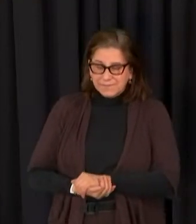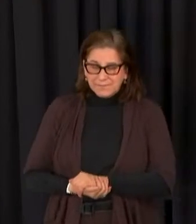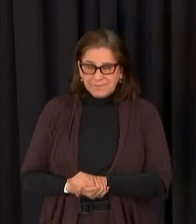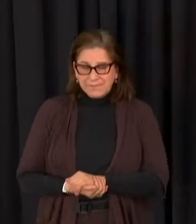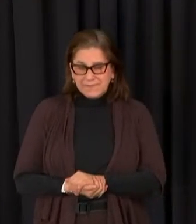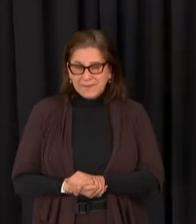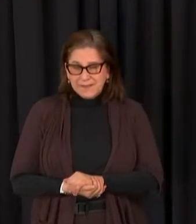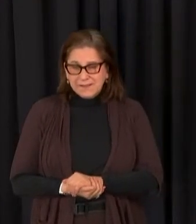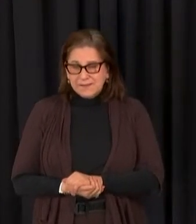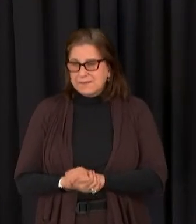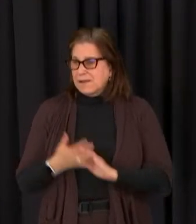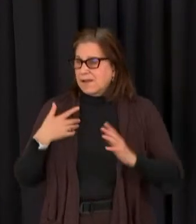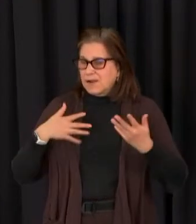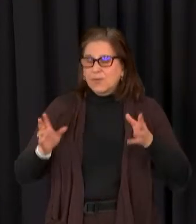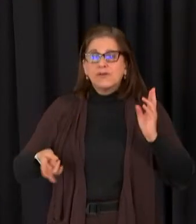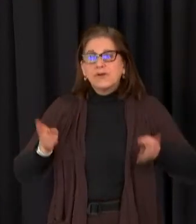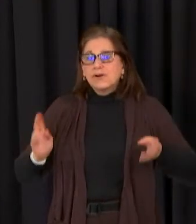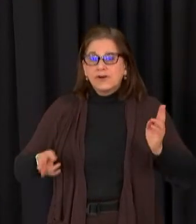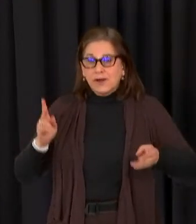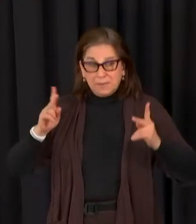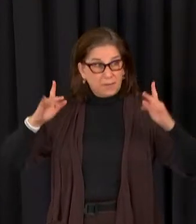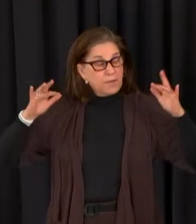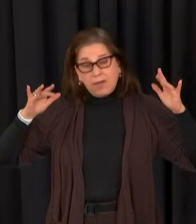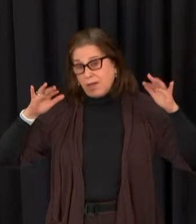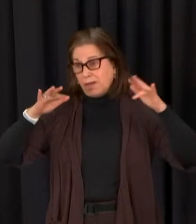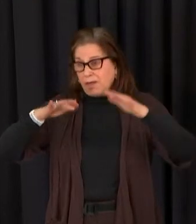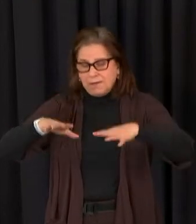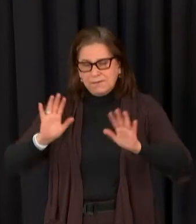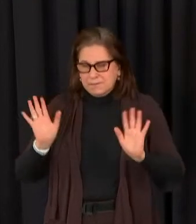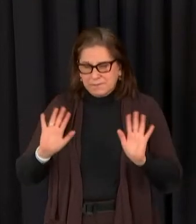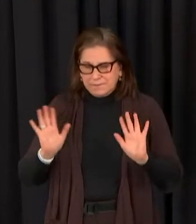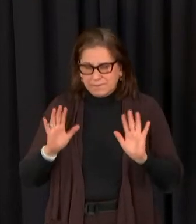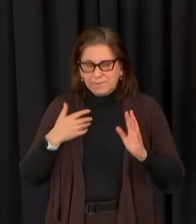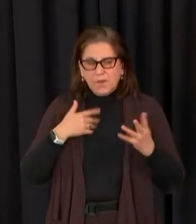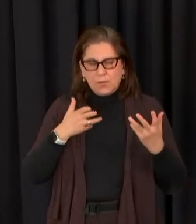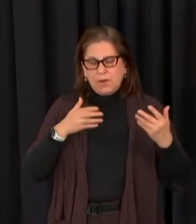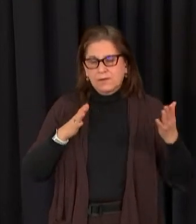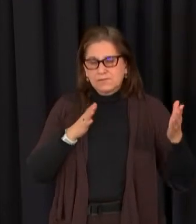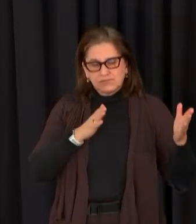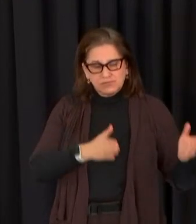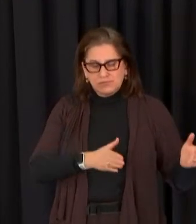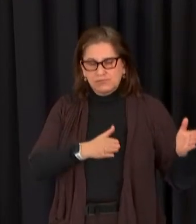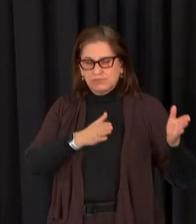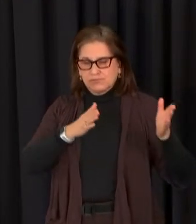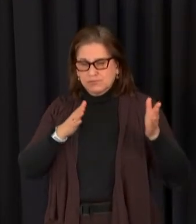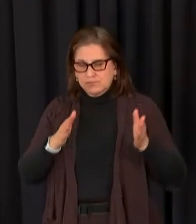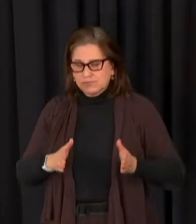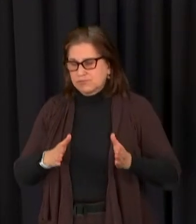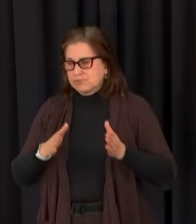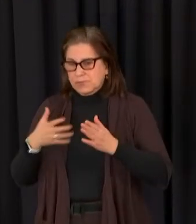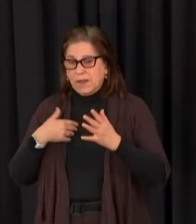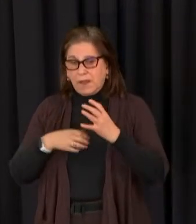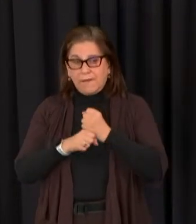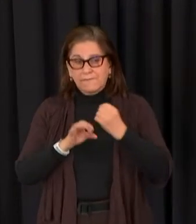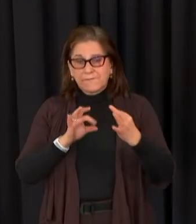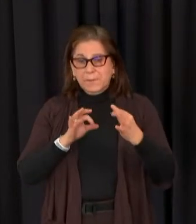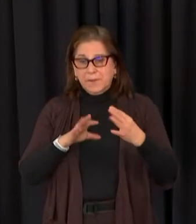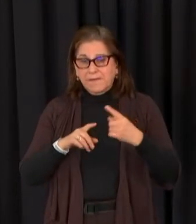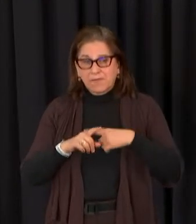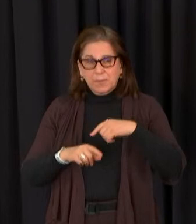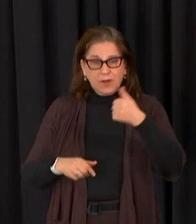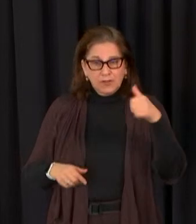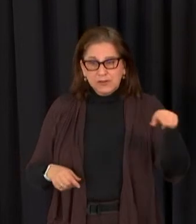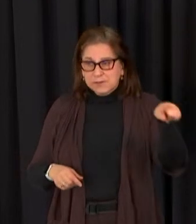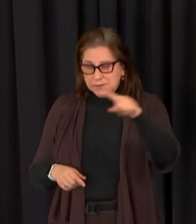a mad rush, as we have the feedback we've gotten on Thursdays and Fridays that there's more time